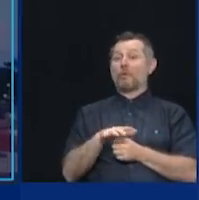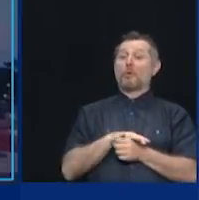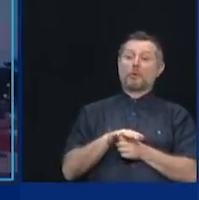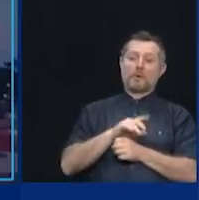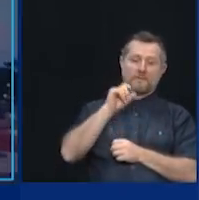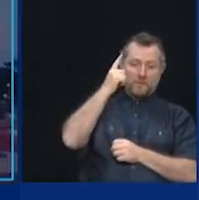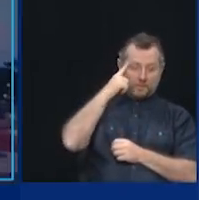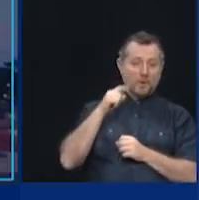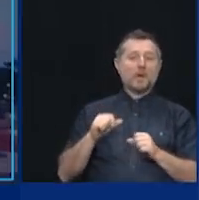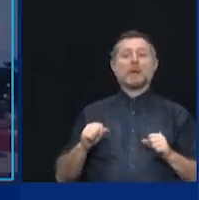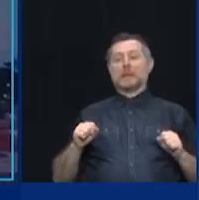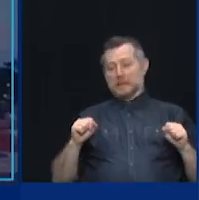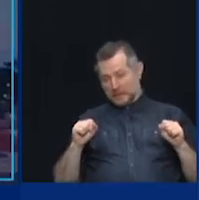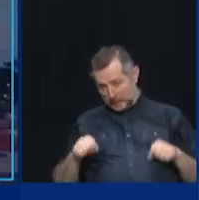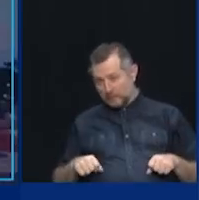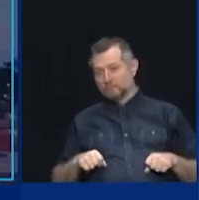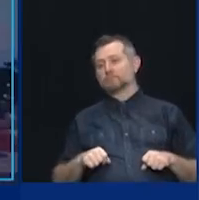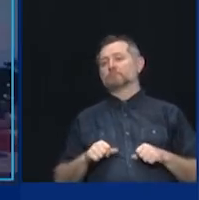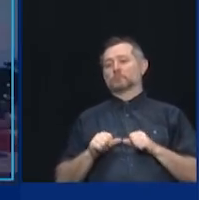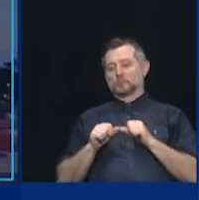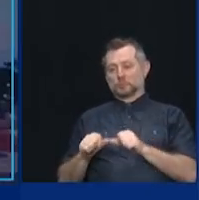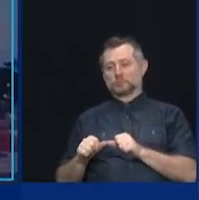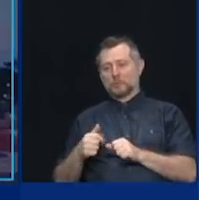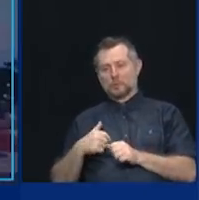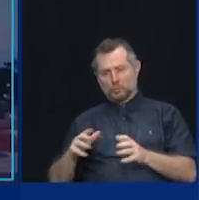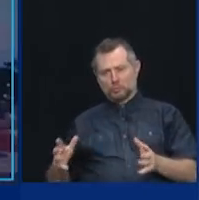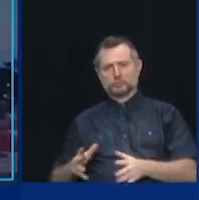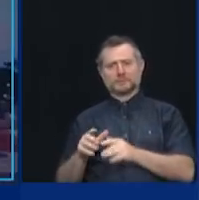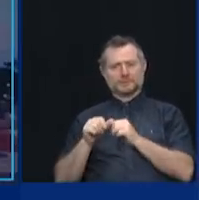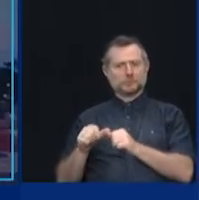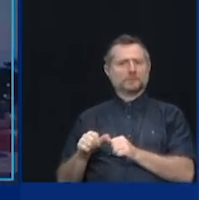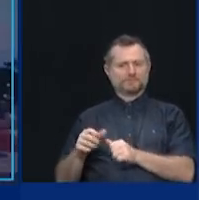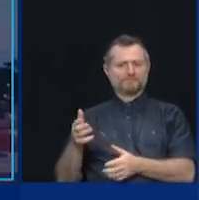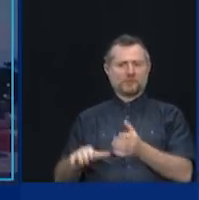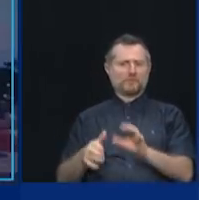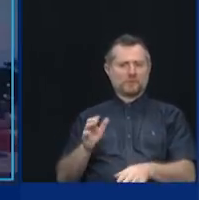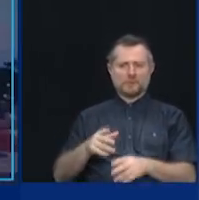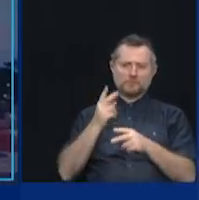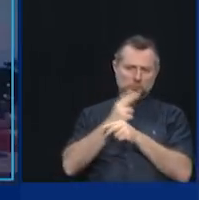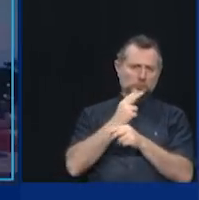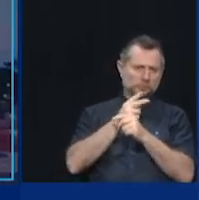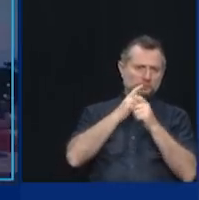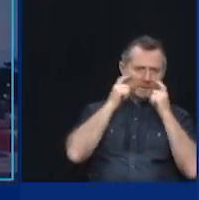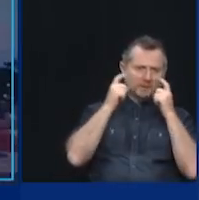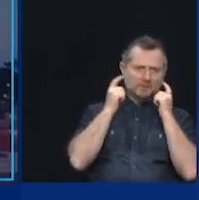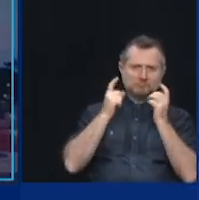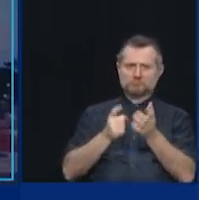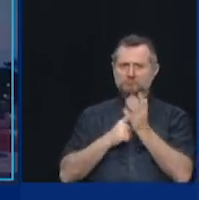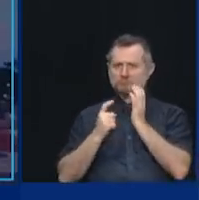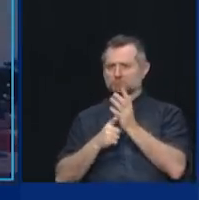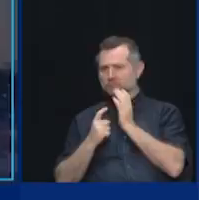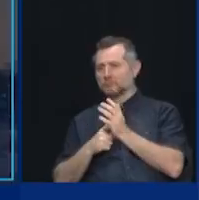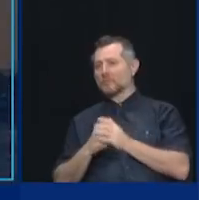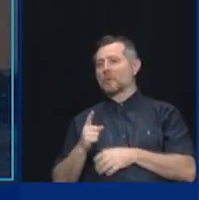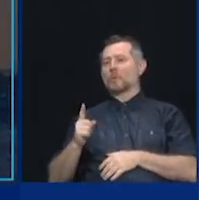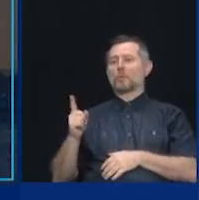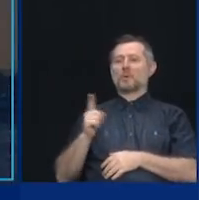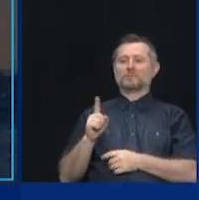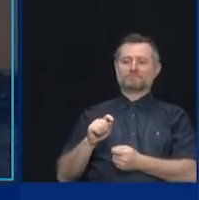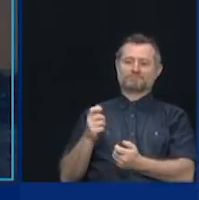would urge them to continue to enforce those mask requirements where they are in